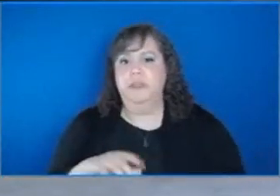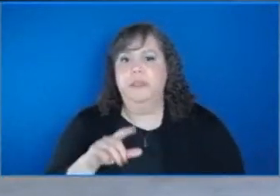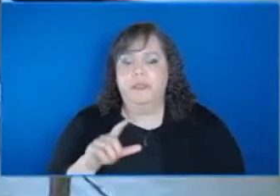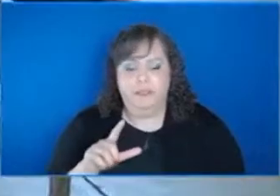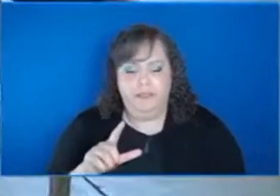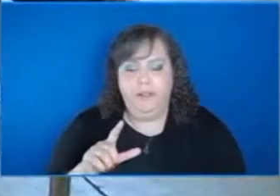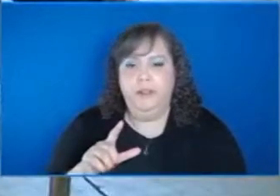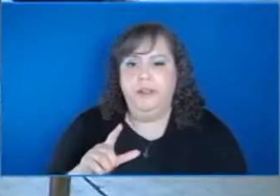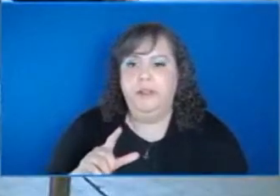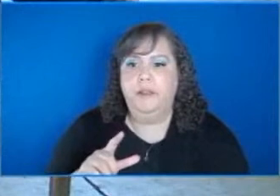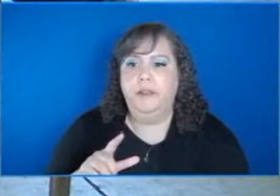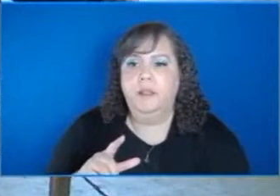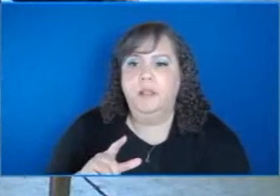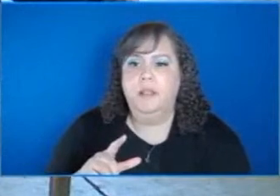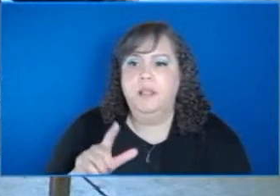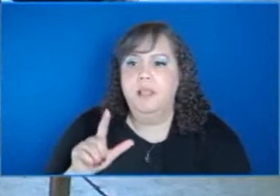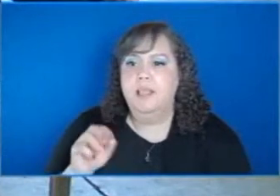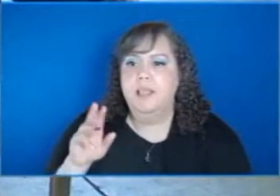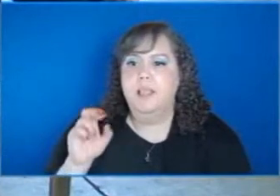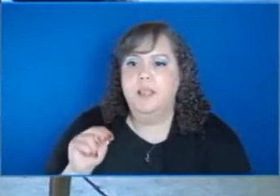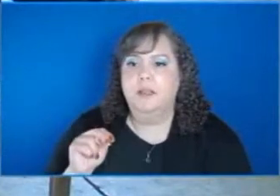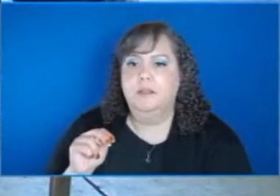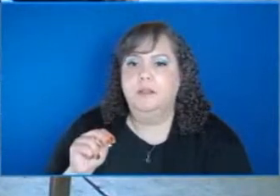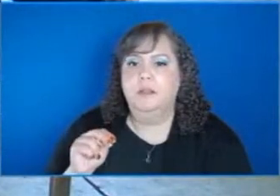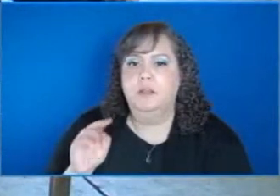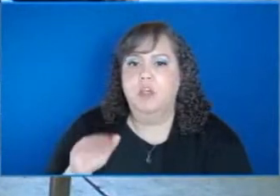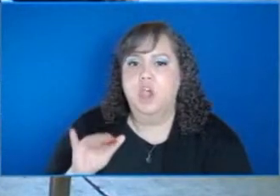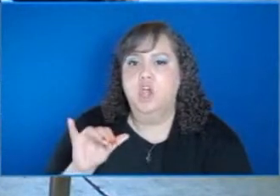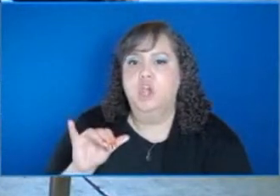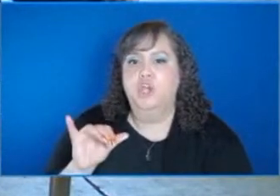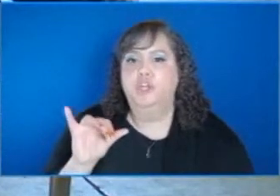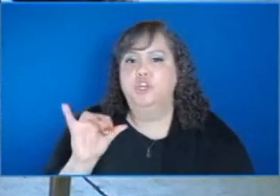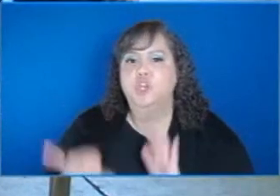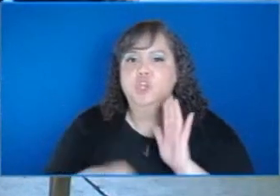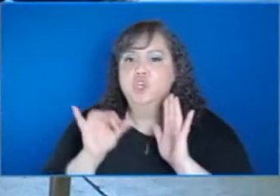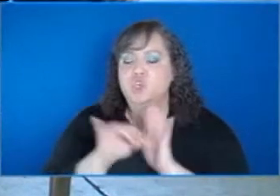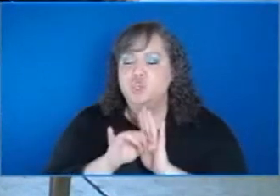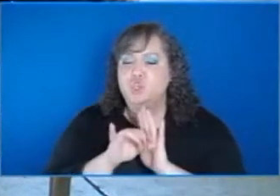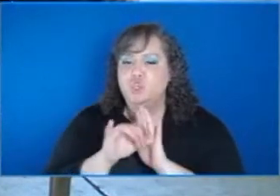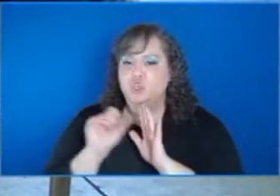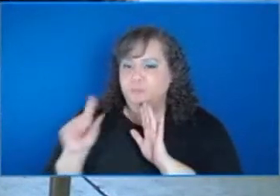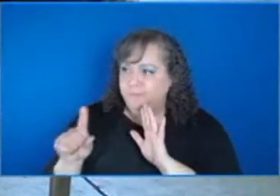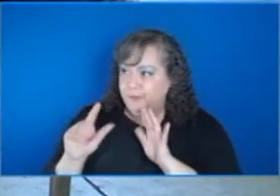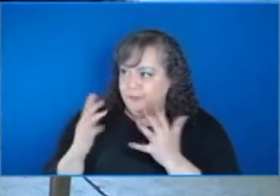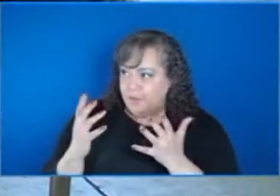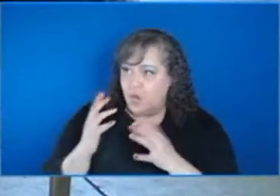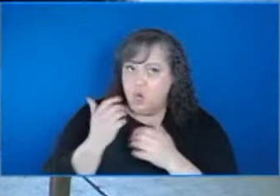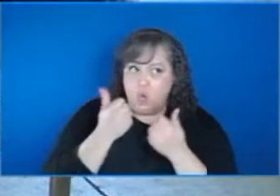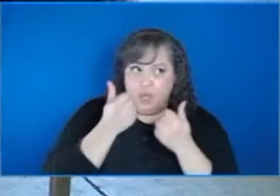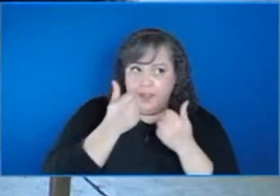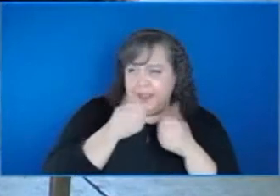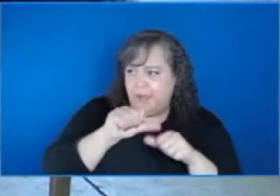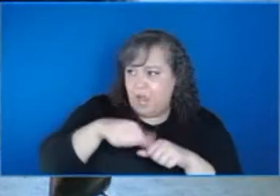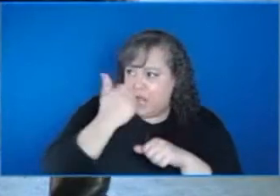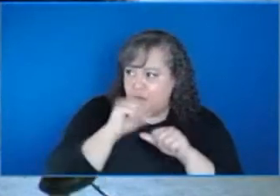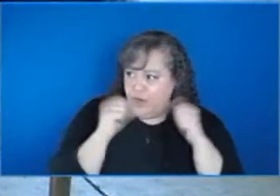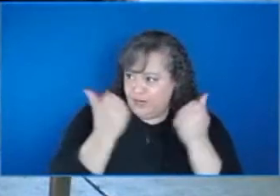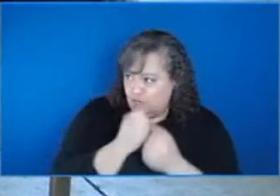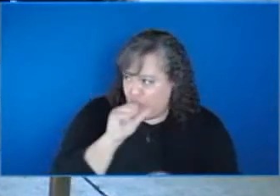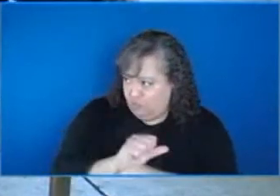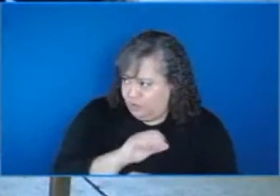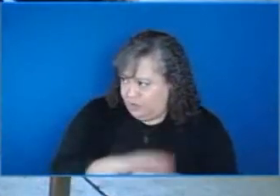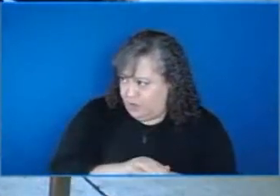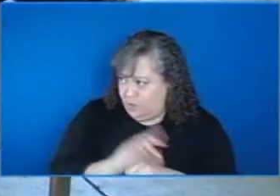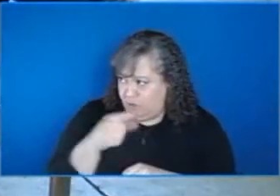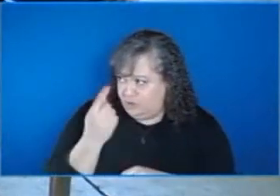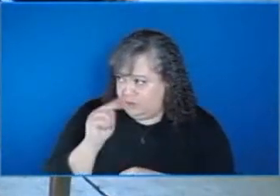is there any other country openly working on planetary defense, or is it just NASA? No, right I think Nancy just mentioned a couple minutes